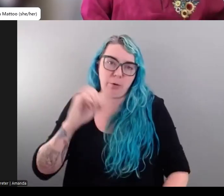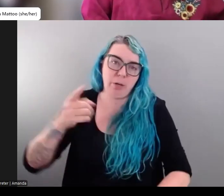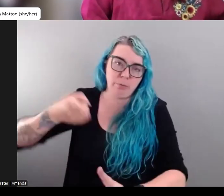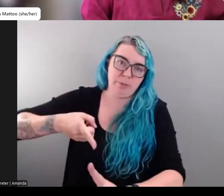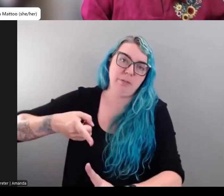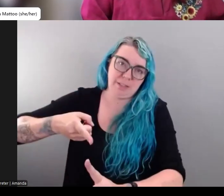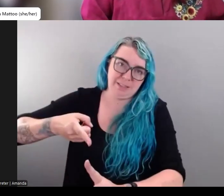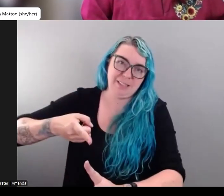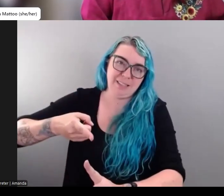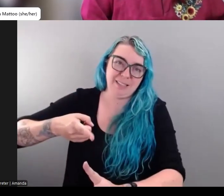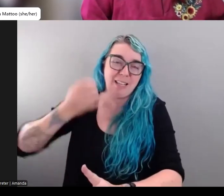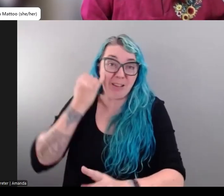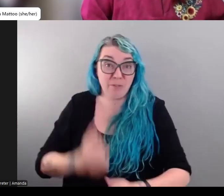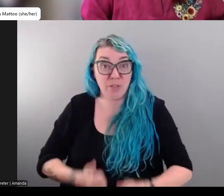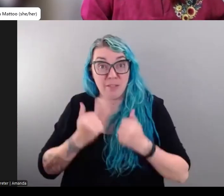point.